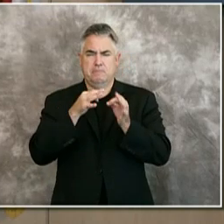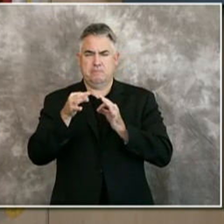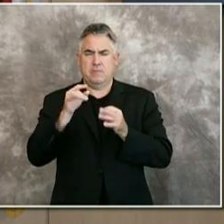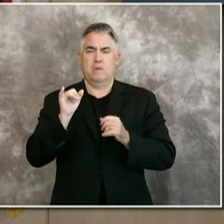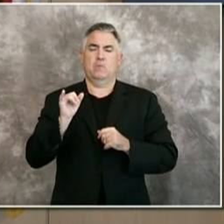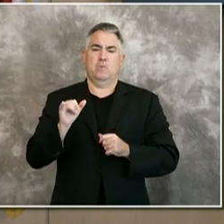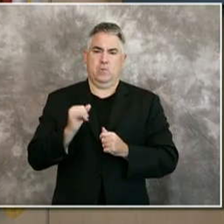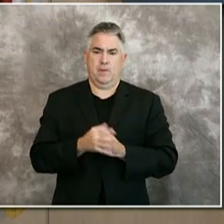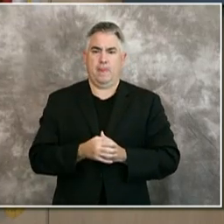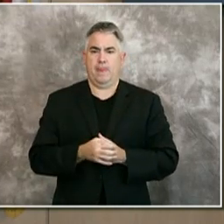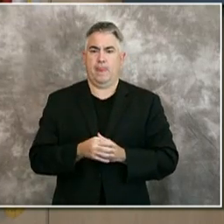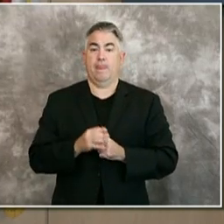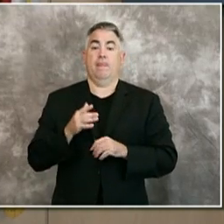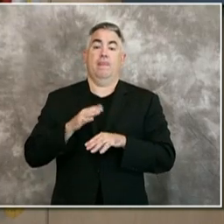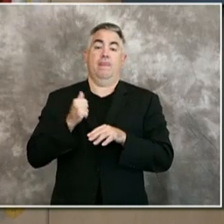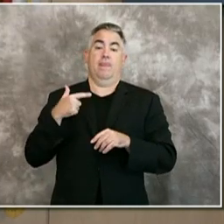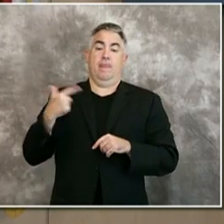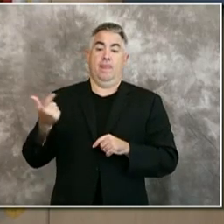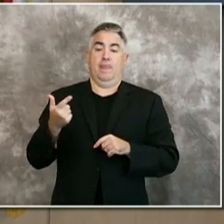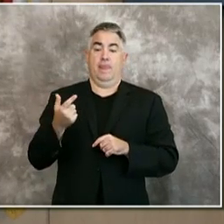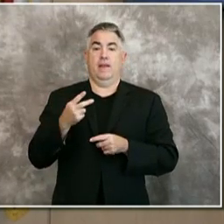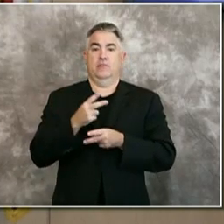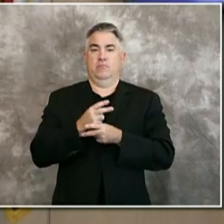to Supervisor Fletcher.